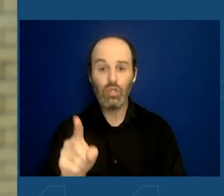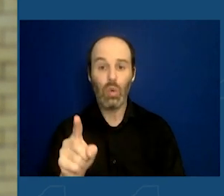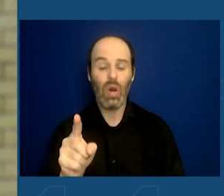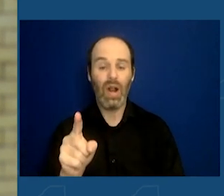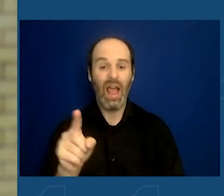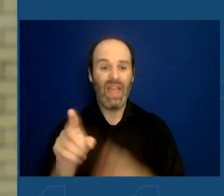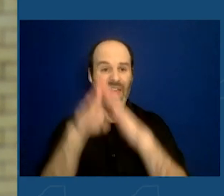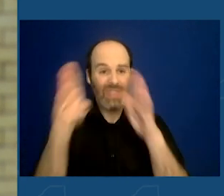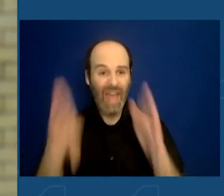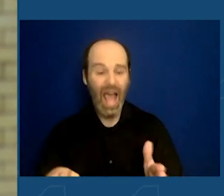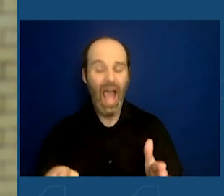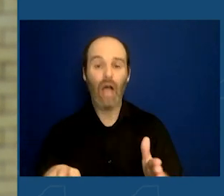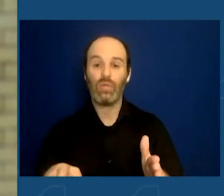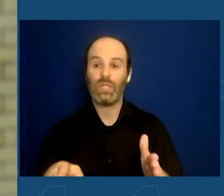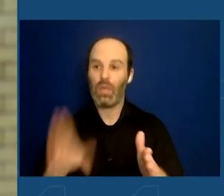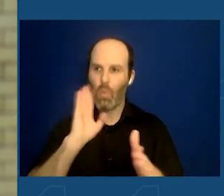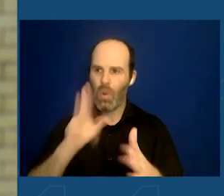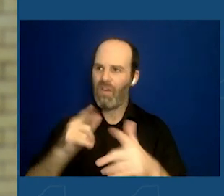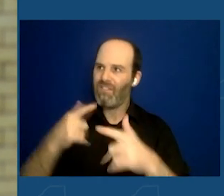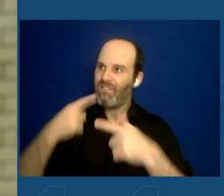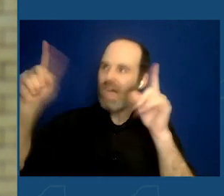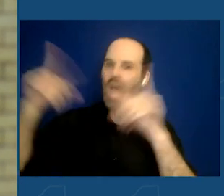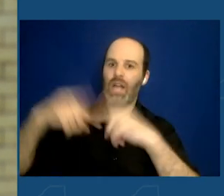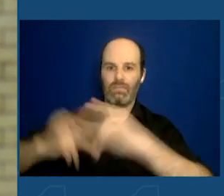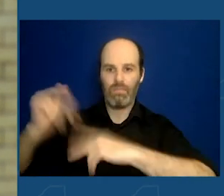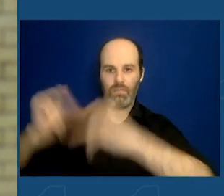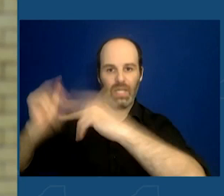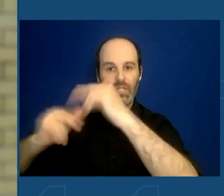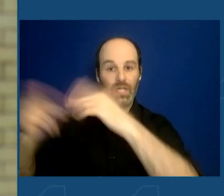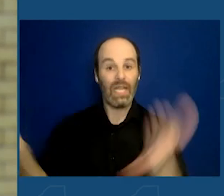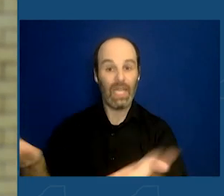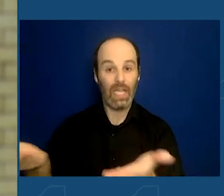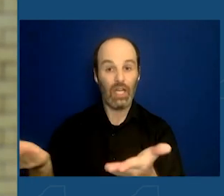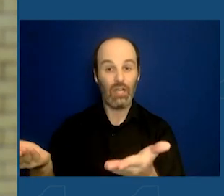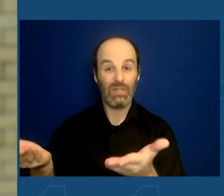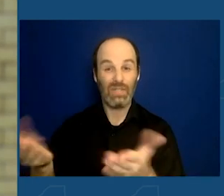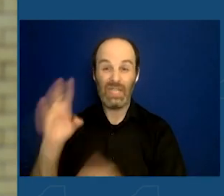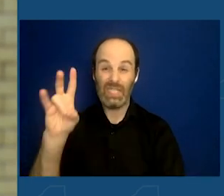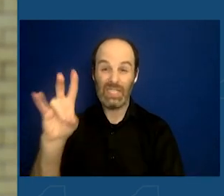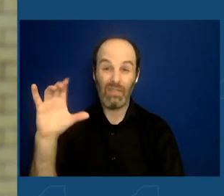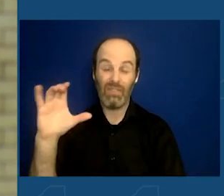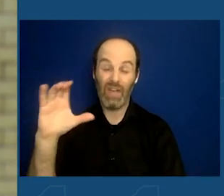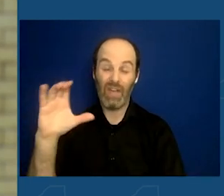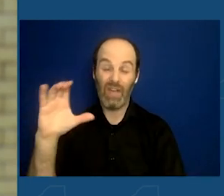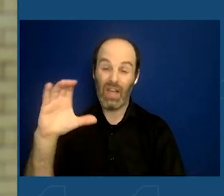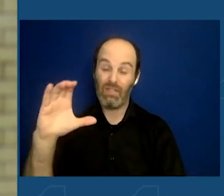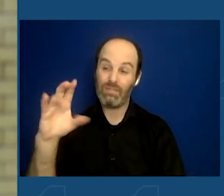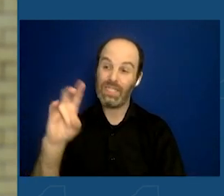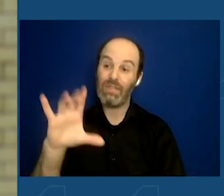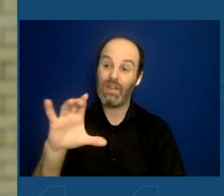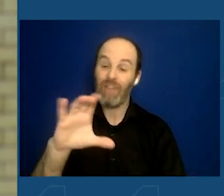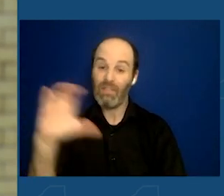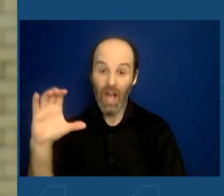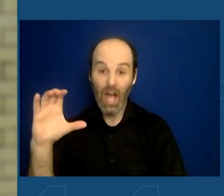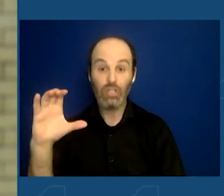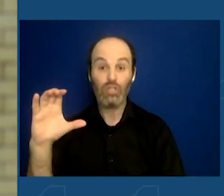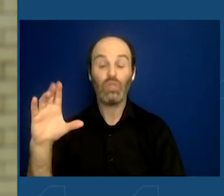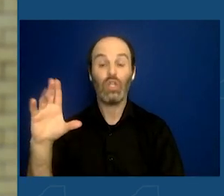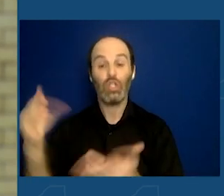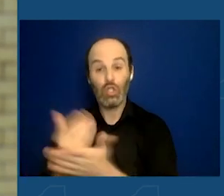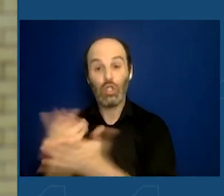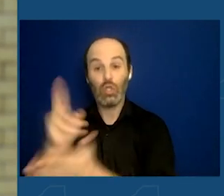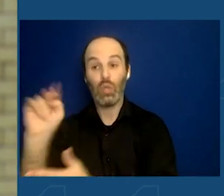built in this neighborhood. So that'll be 7,500 new units on top of 1,000 permanently affordable housing